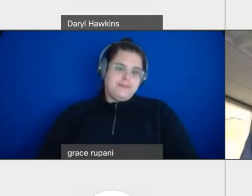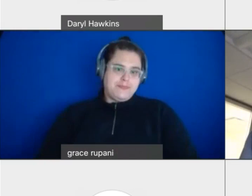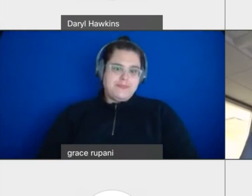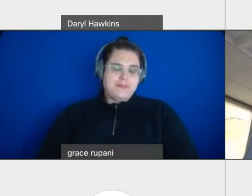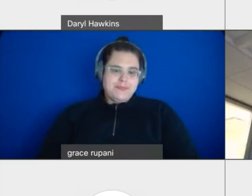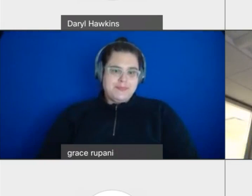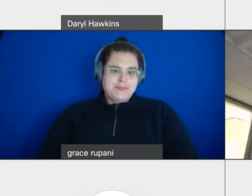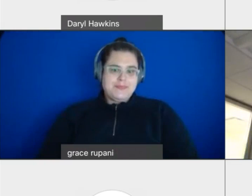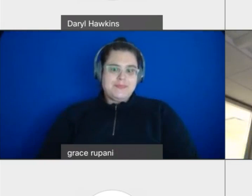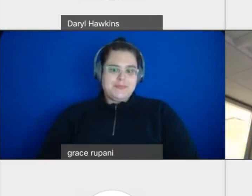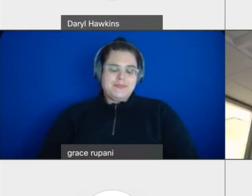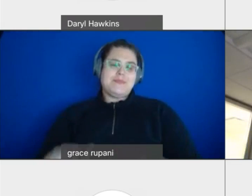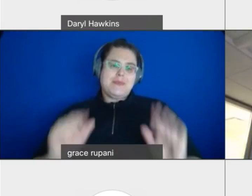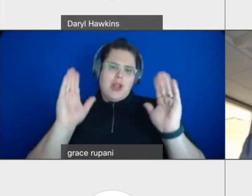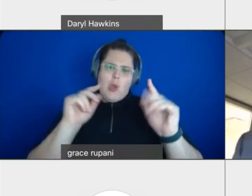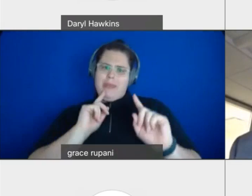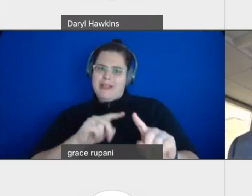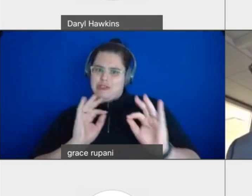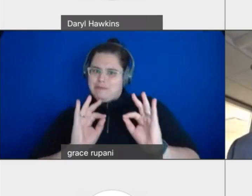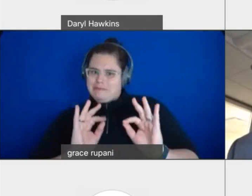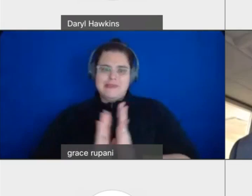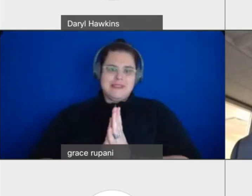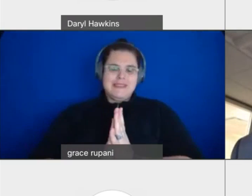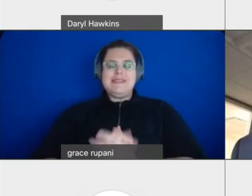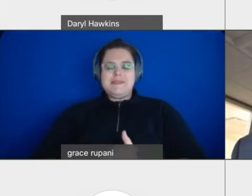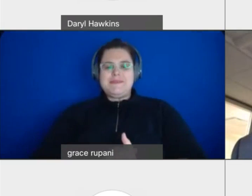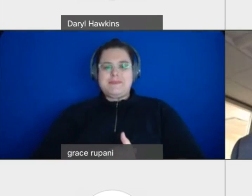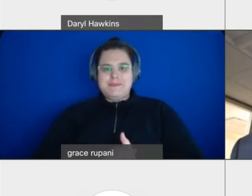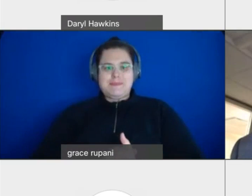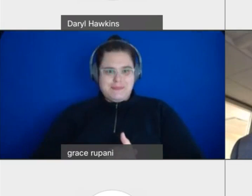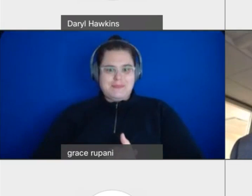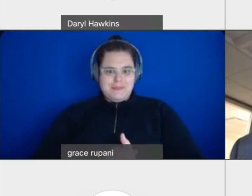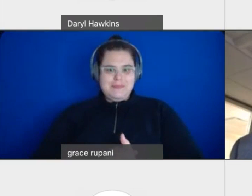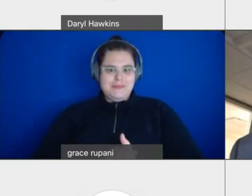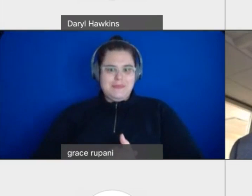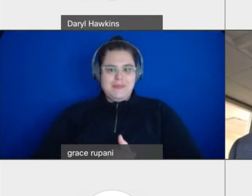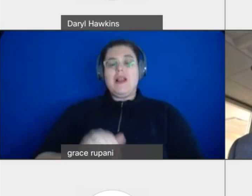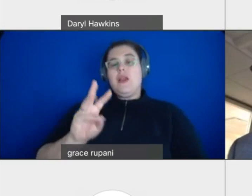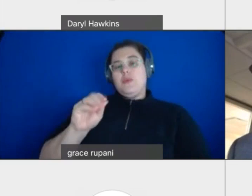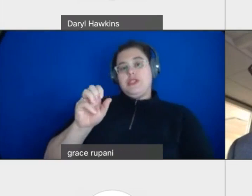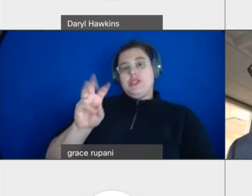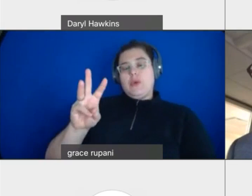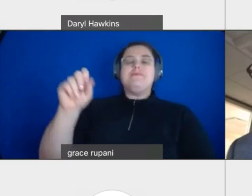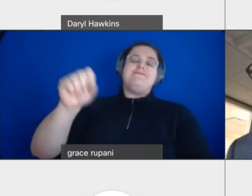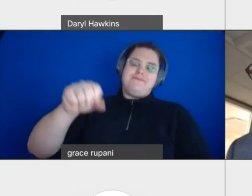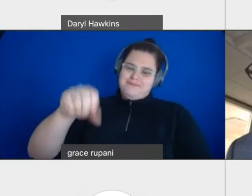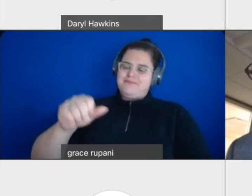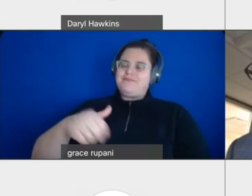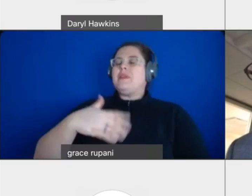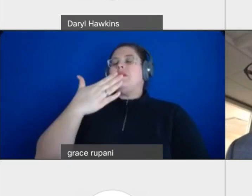Yeah, and thank you for that, Daryl. And